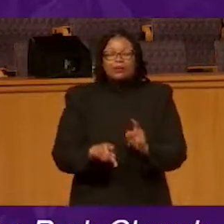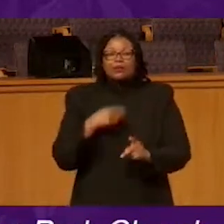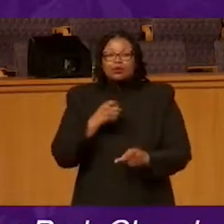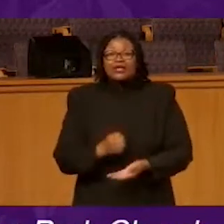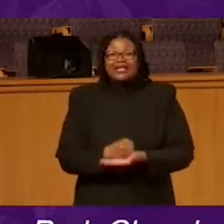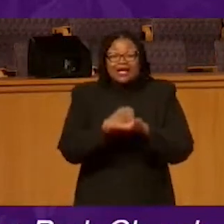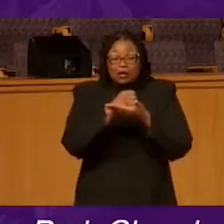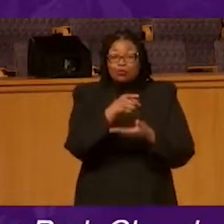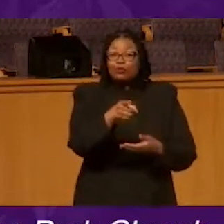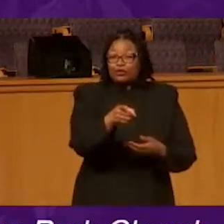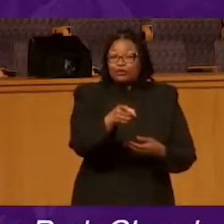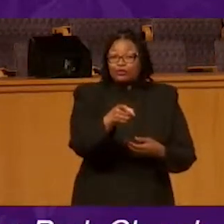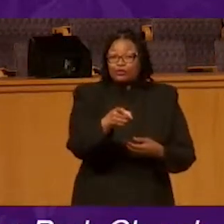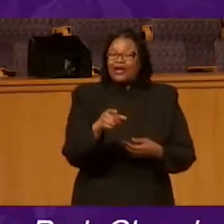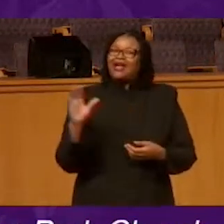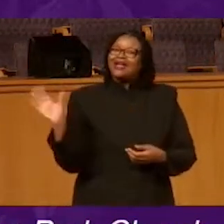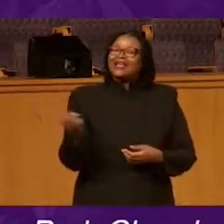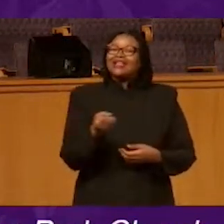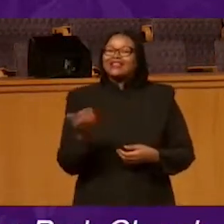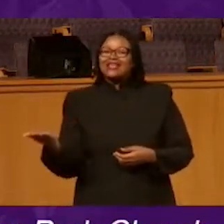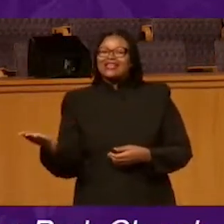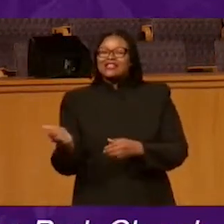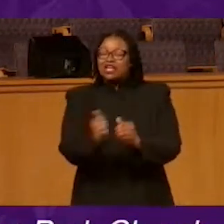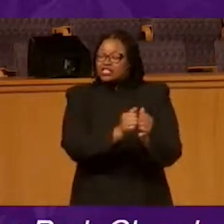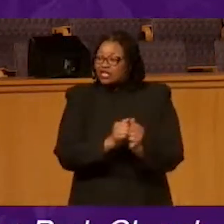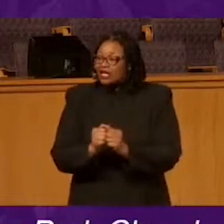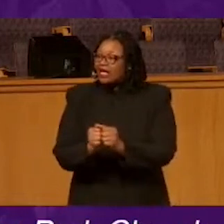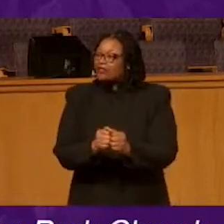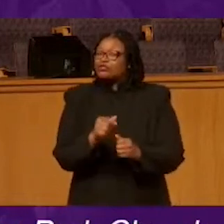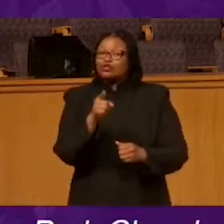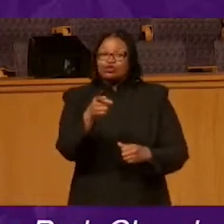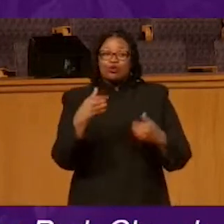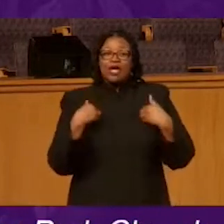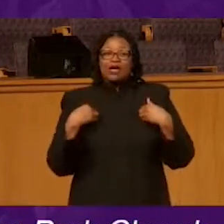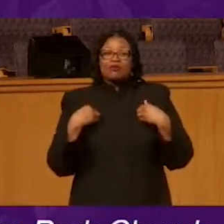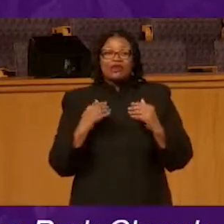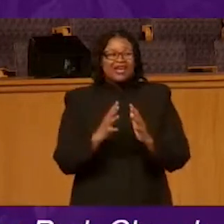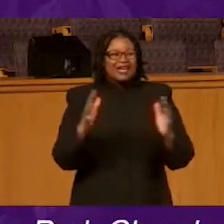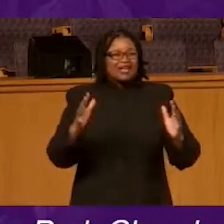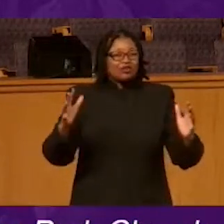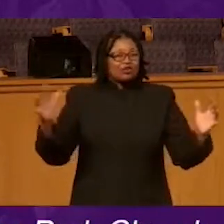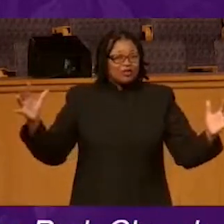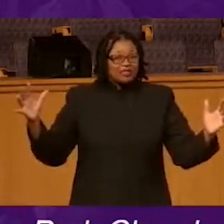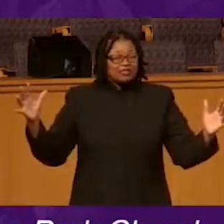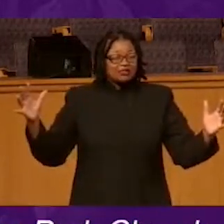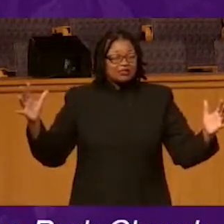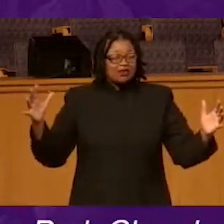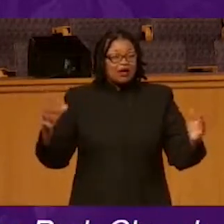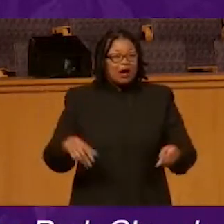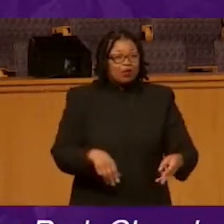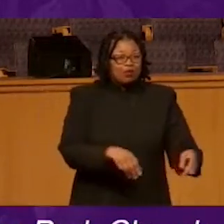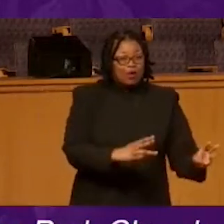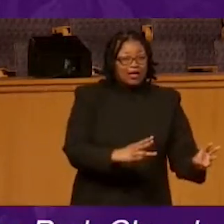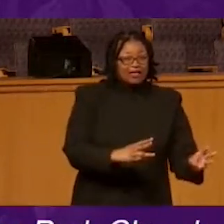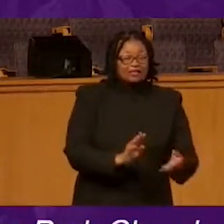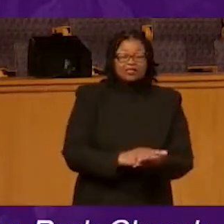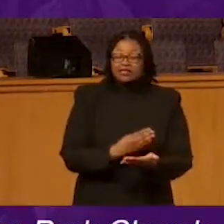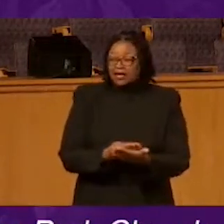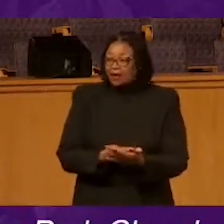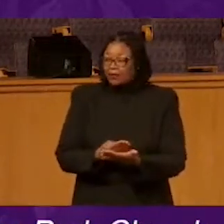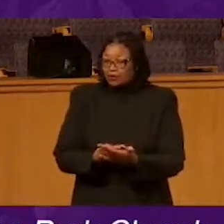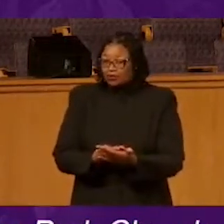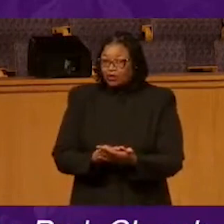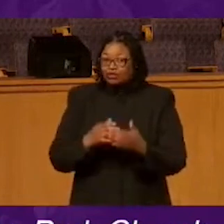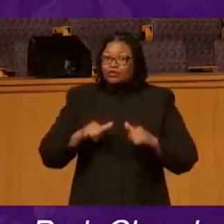you get things together so that you have increased access to capital to survive and scale your